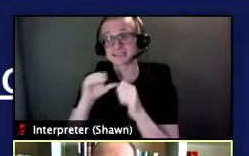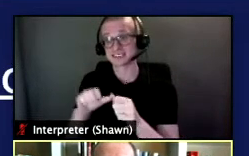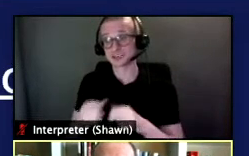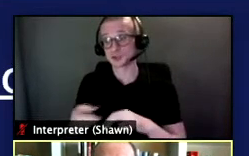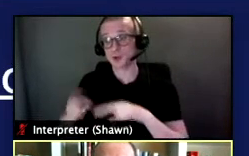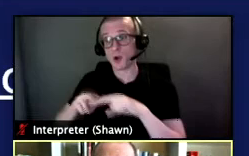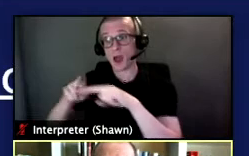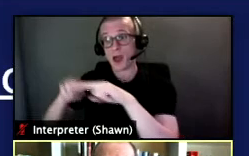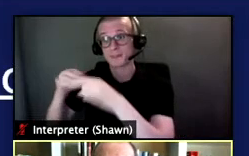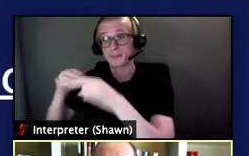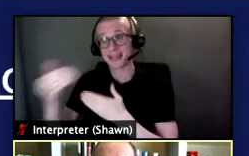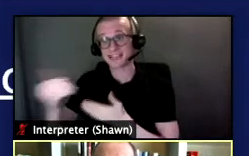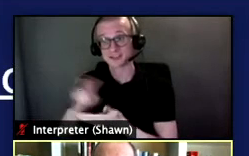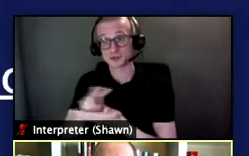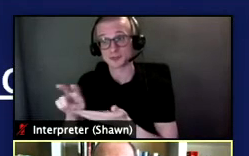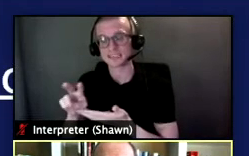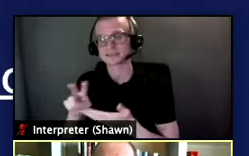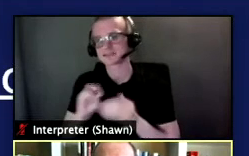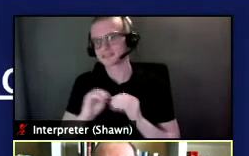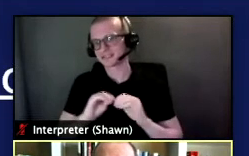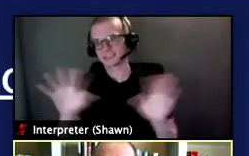to do more to slow things down.